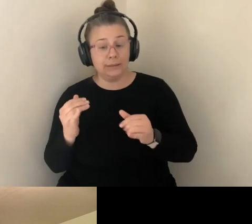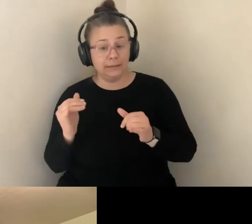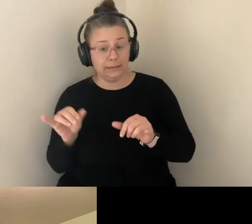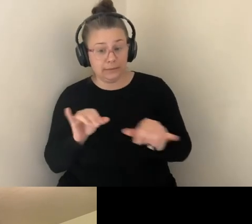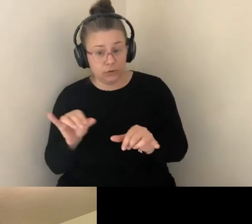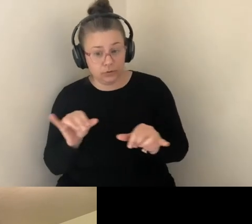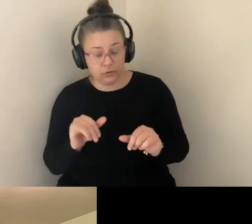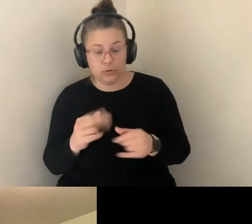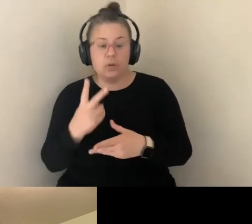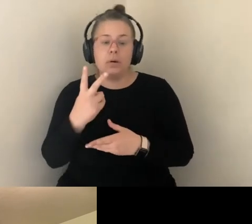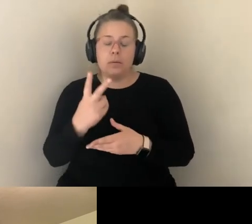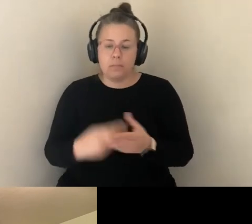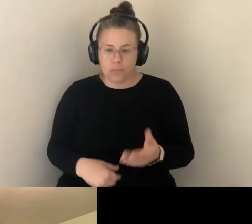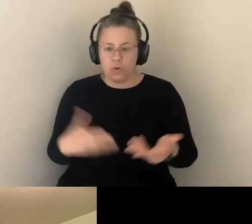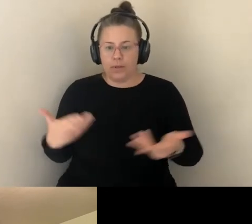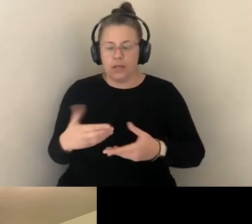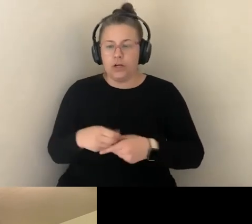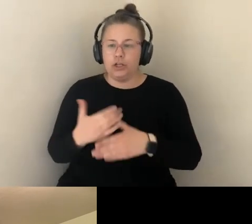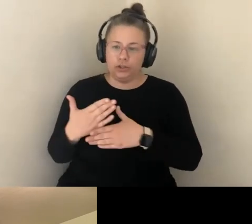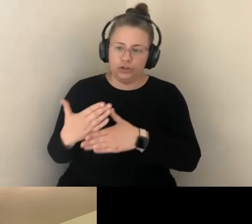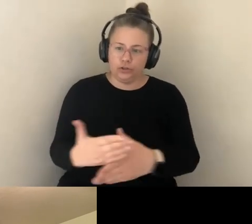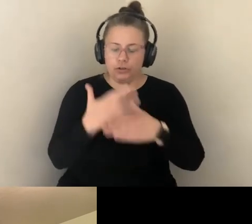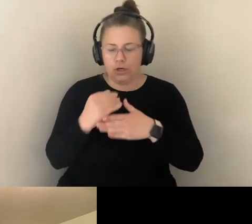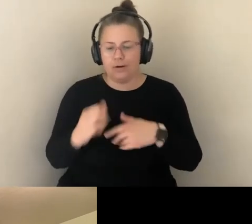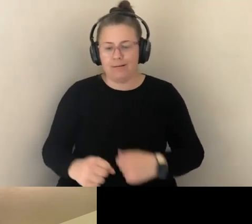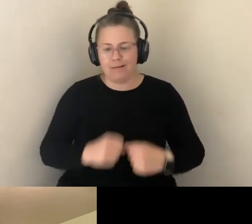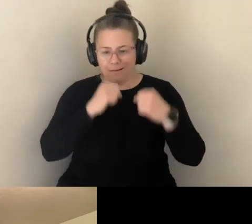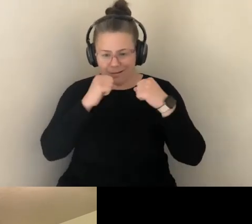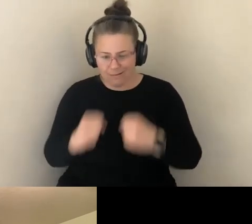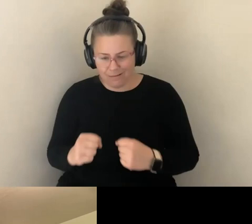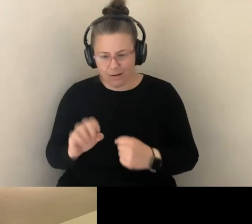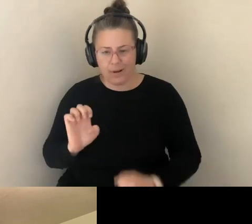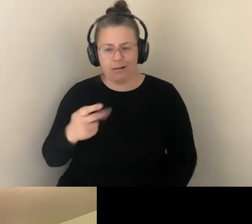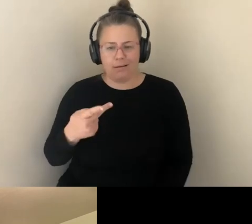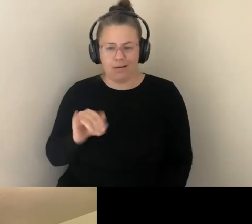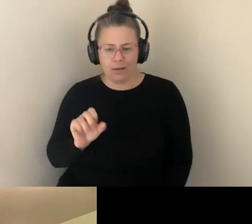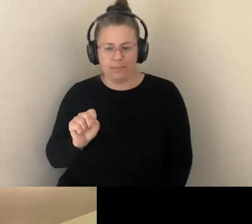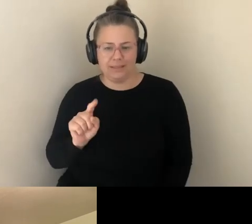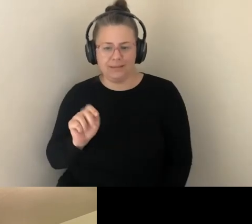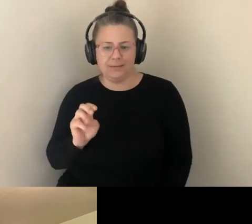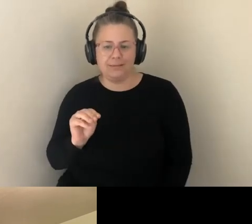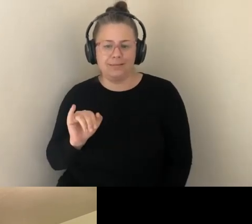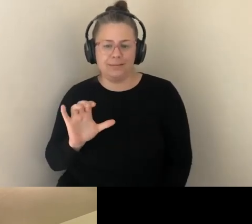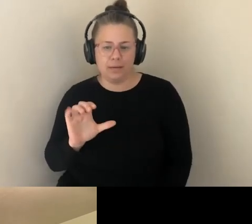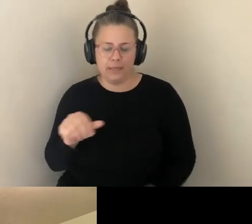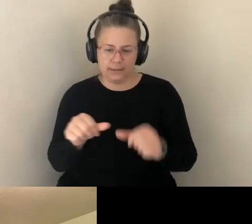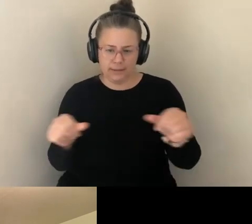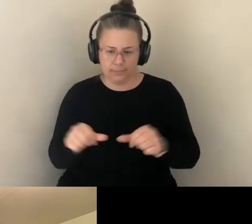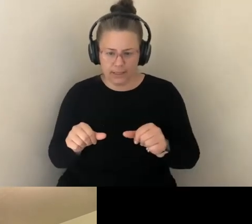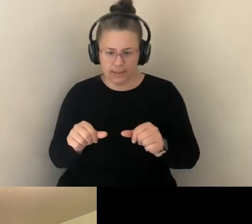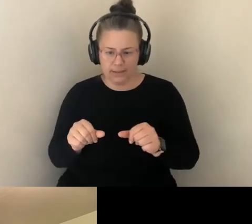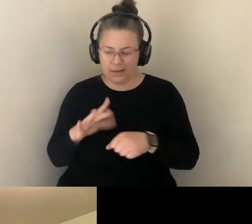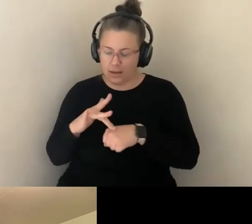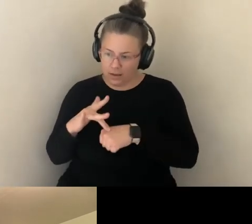in a shared and dominant epistemic space centered around the idea of and obsession with heredity.